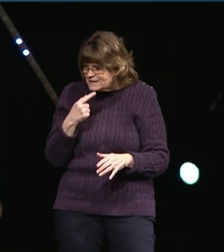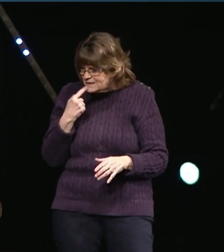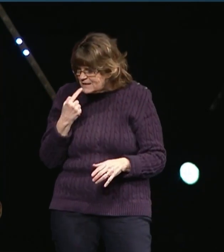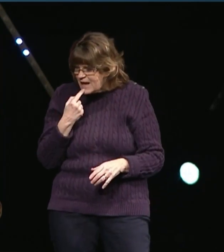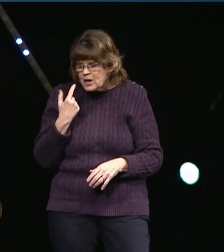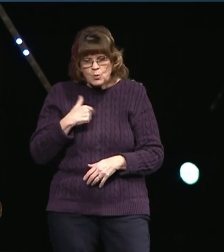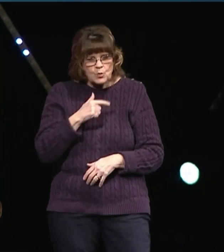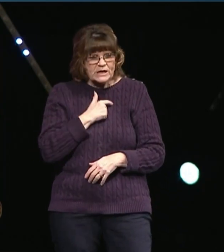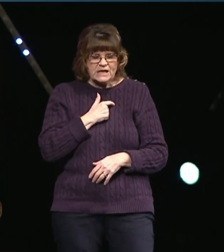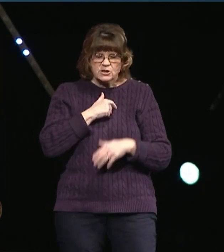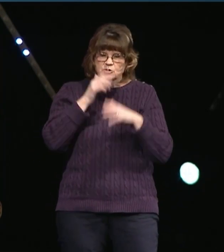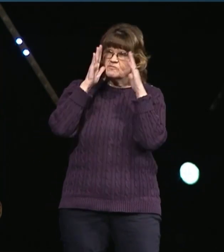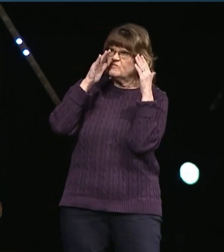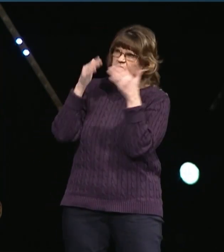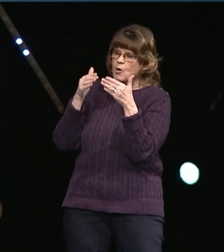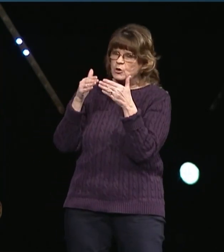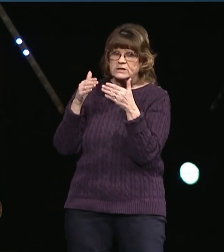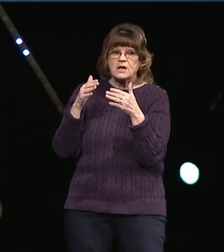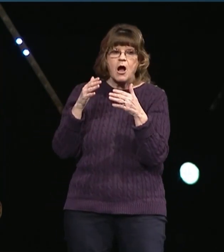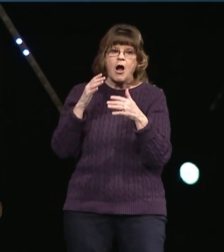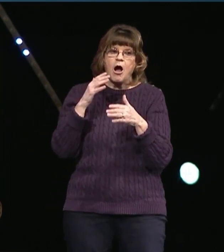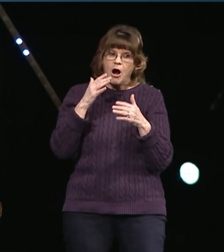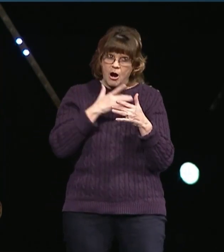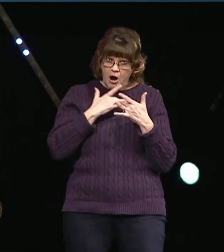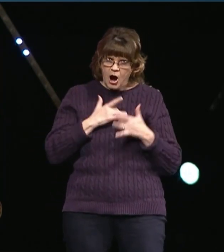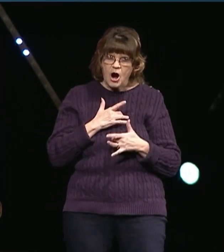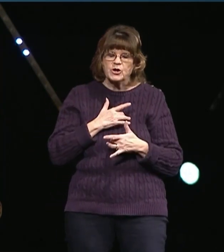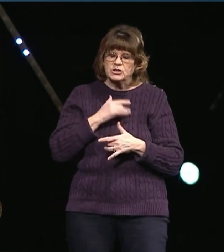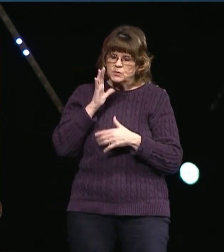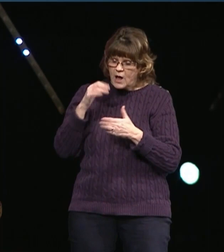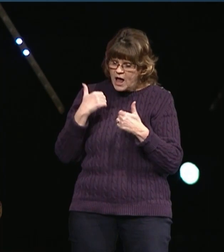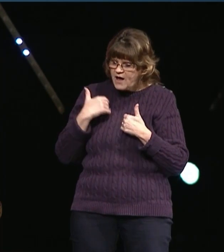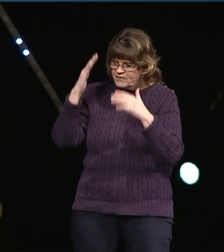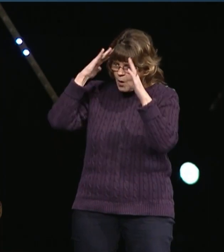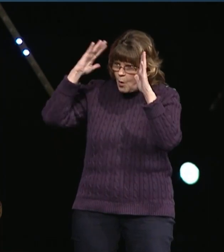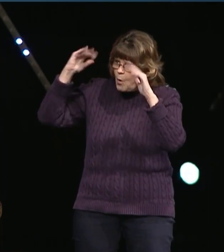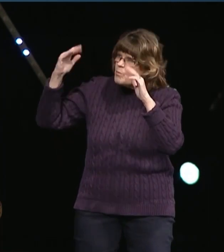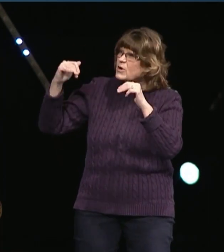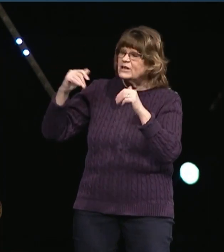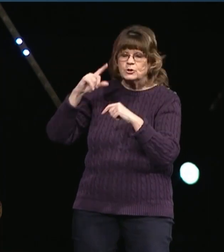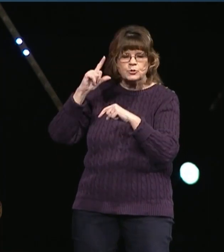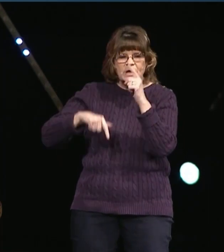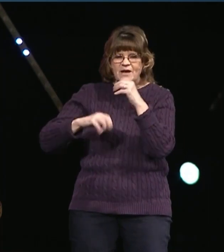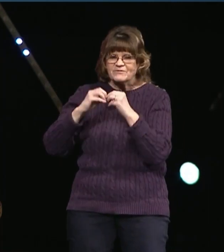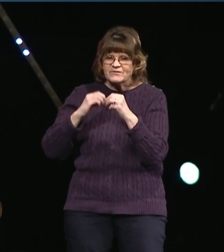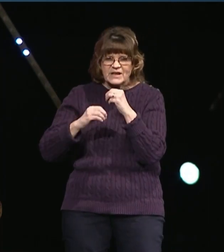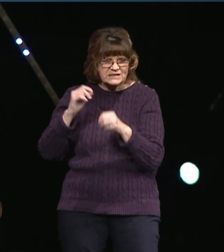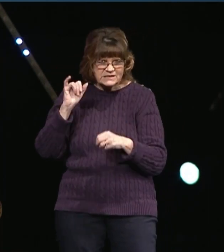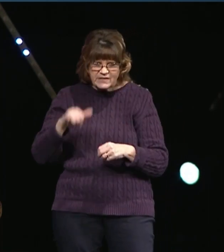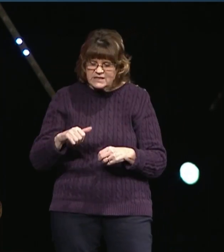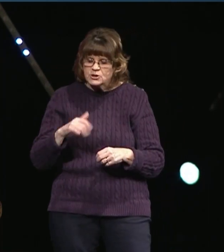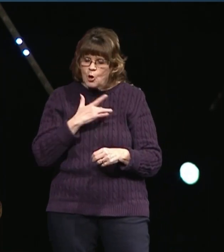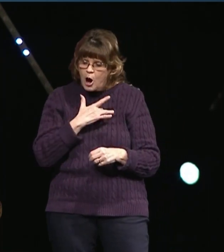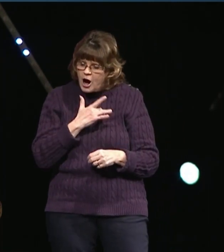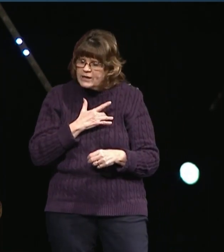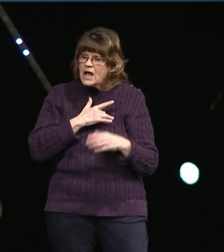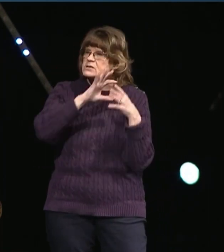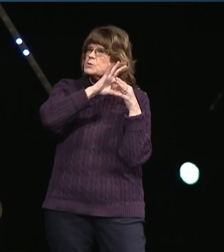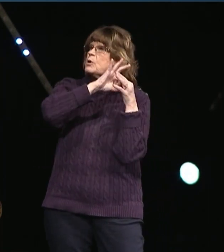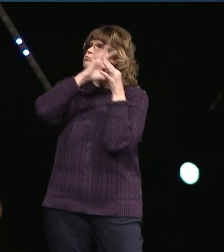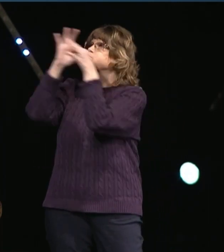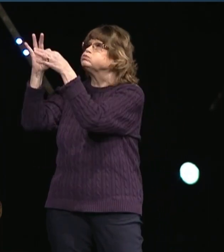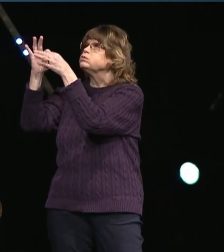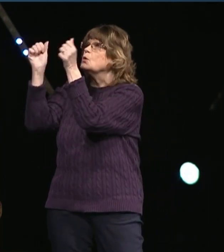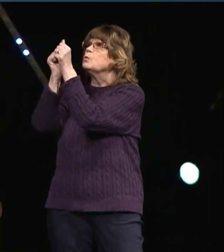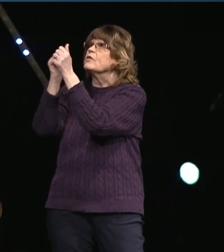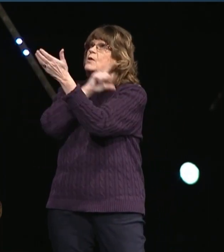fix our hearts. It says our hearts need to be exchanged for a whole new heart. You can't fix this heart. It just has to be exchanged for one that the Lord will give